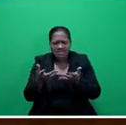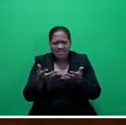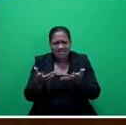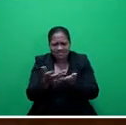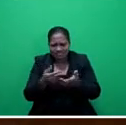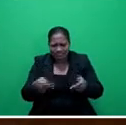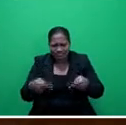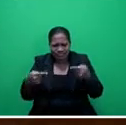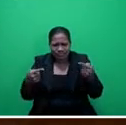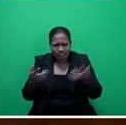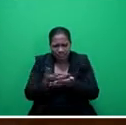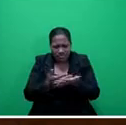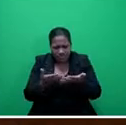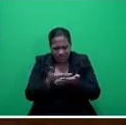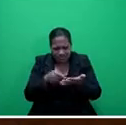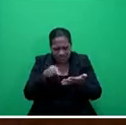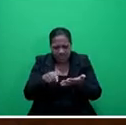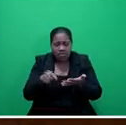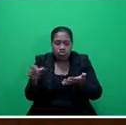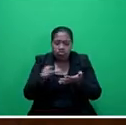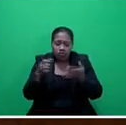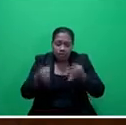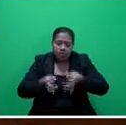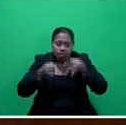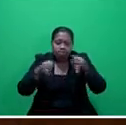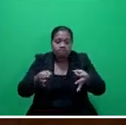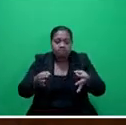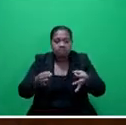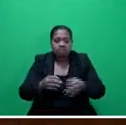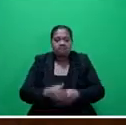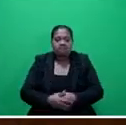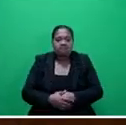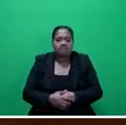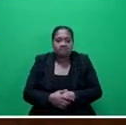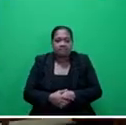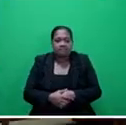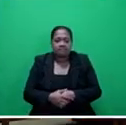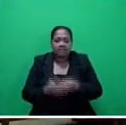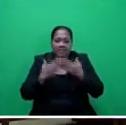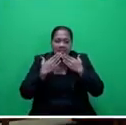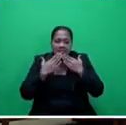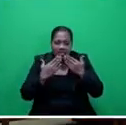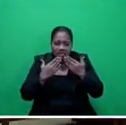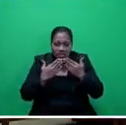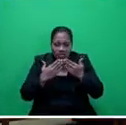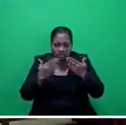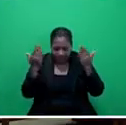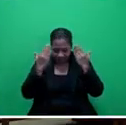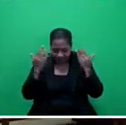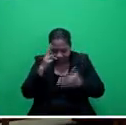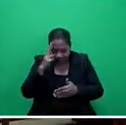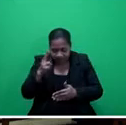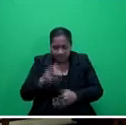report is initiated at a future sitting. Thank you, Honorable Speaker, sir. Is there a seconder?